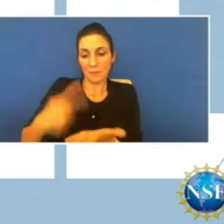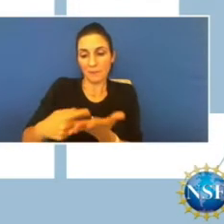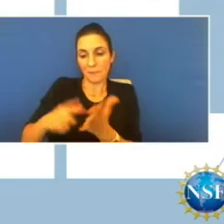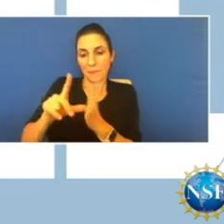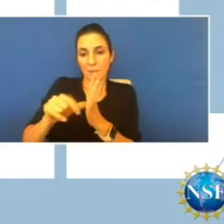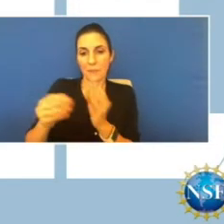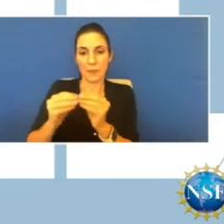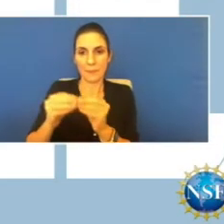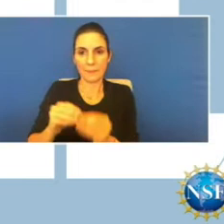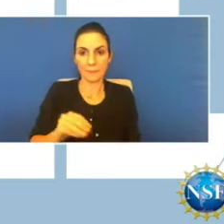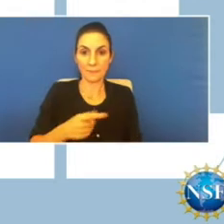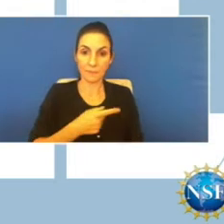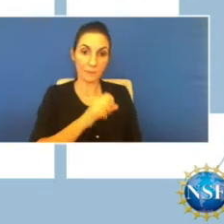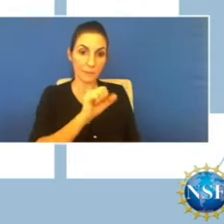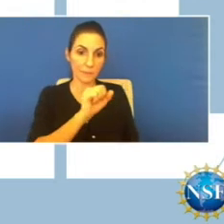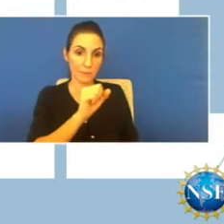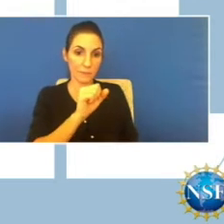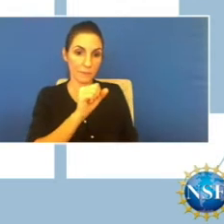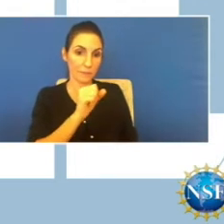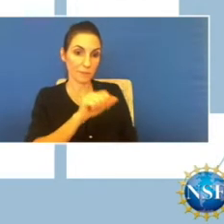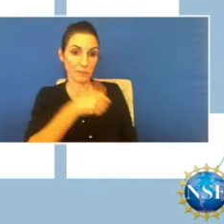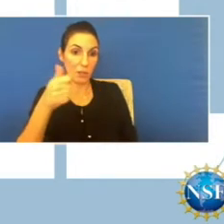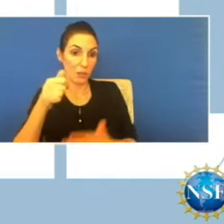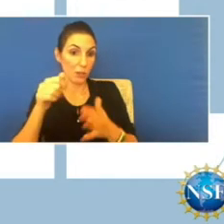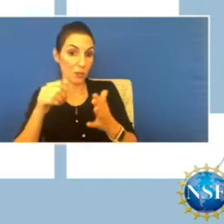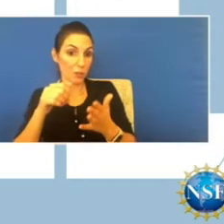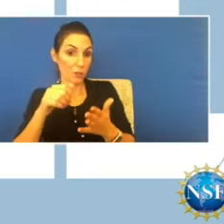Shruti, do you want to try your audio again?